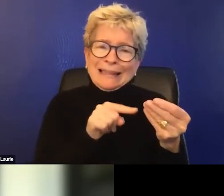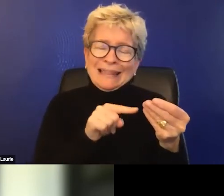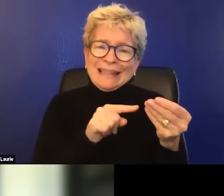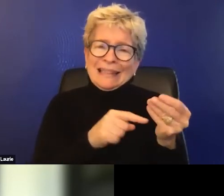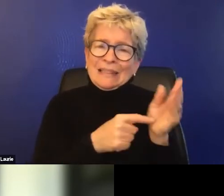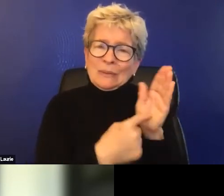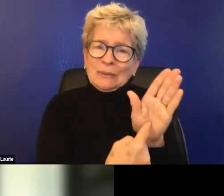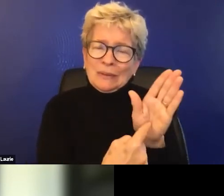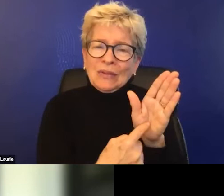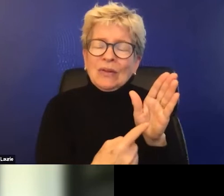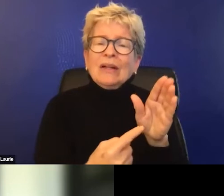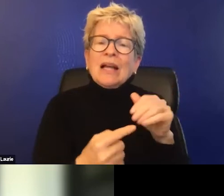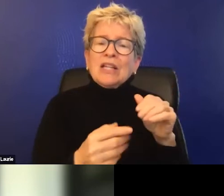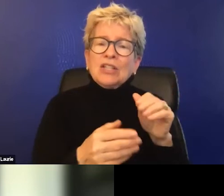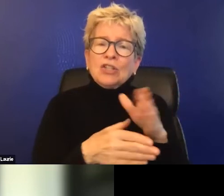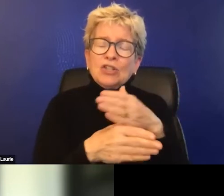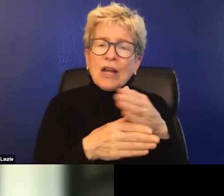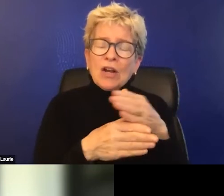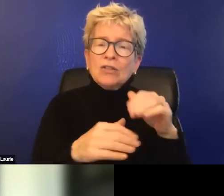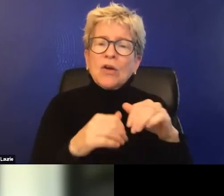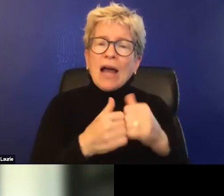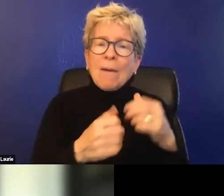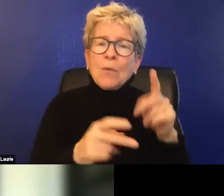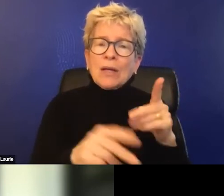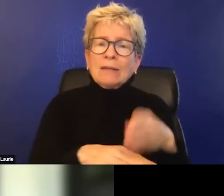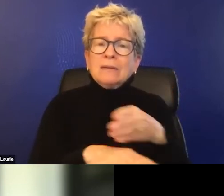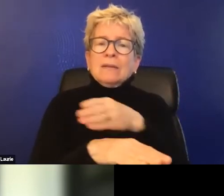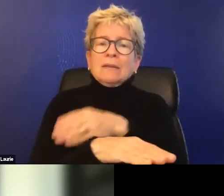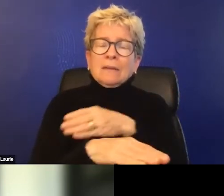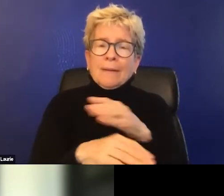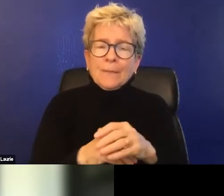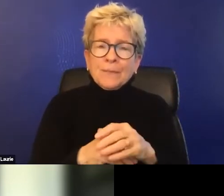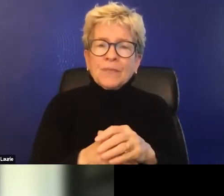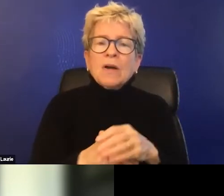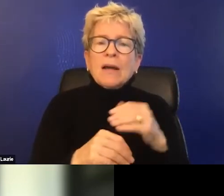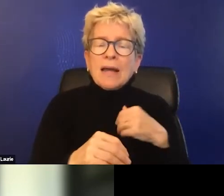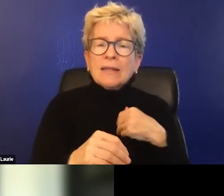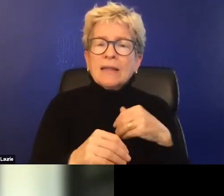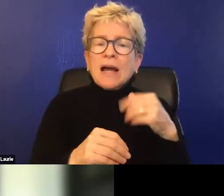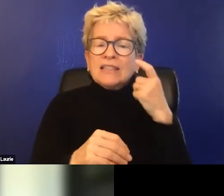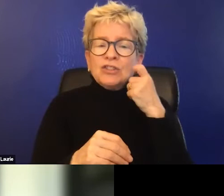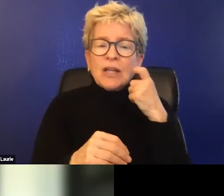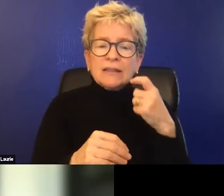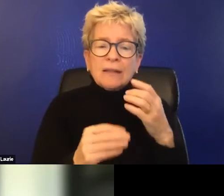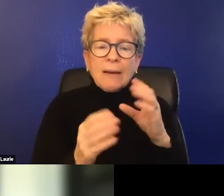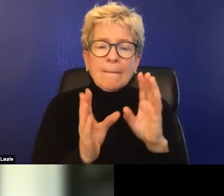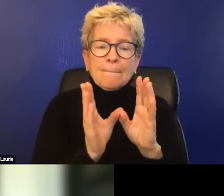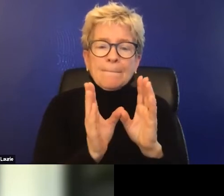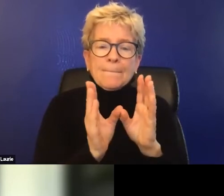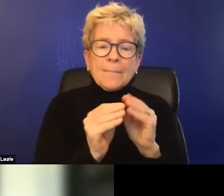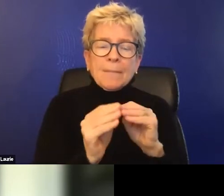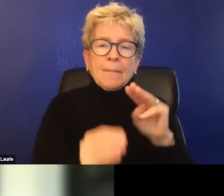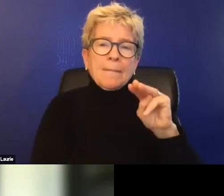benefits is passion that can break down walls. I only recently met today's lived experience presenter,